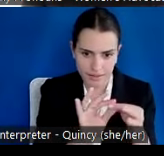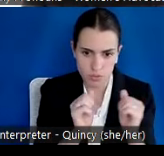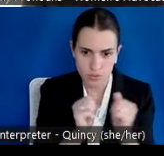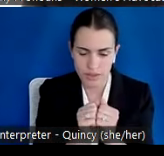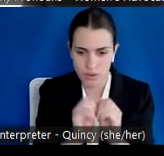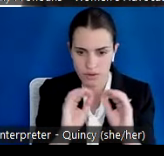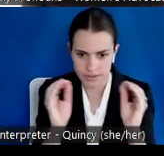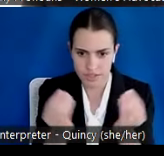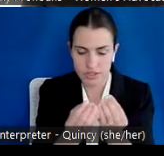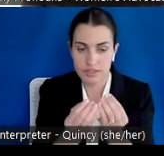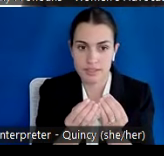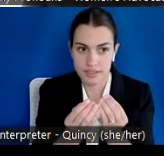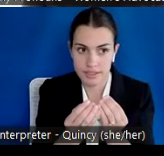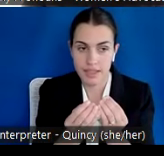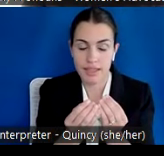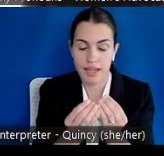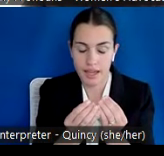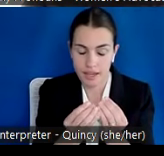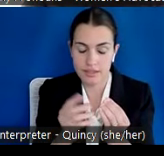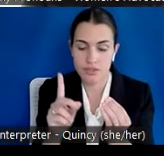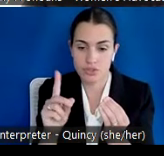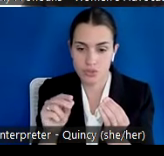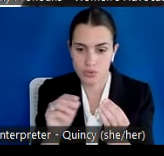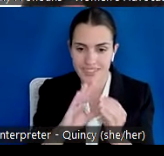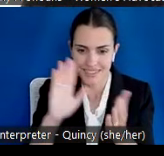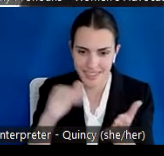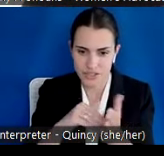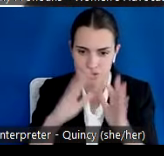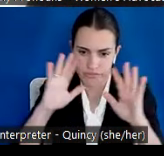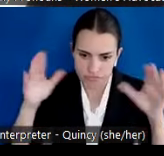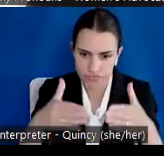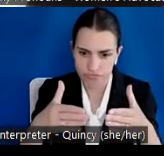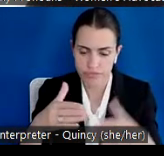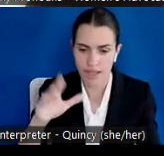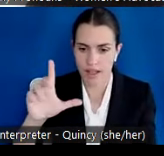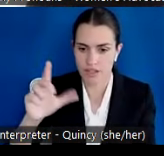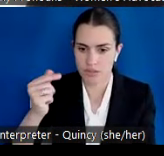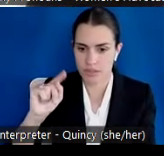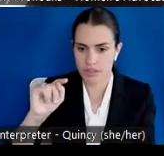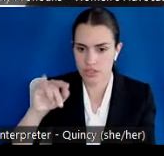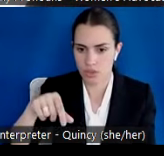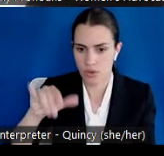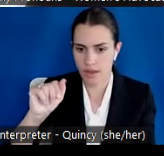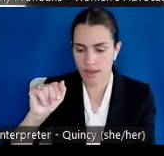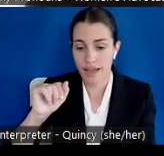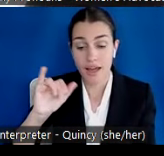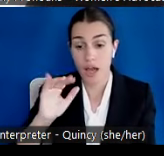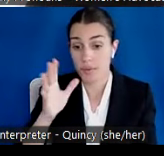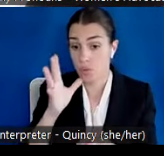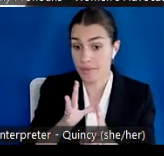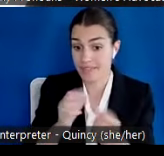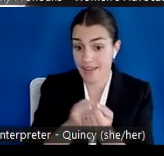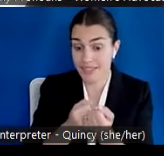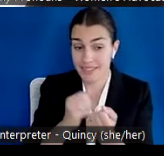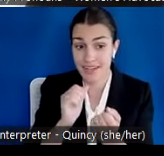organizations that do, center LGBTQ folks, like women's advocates. That is not our core mission. While it is a part of our